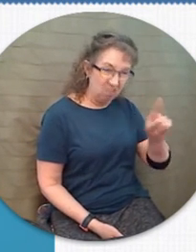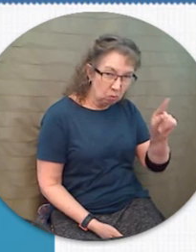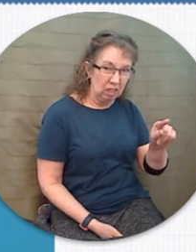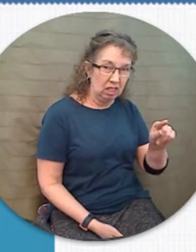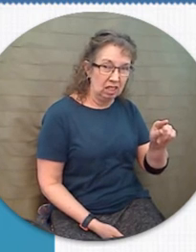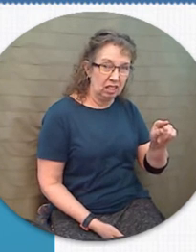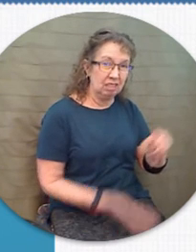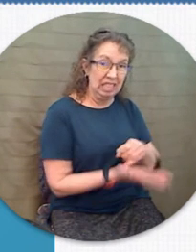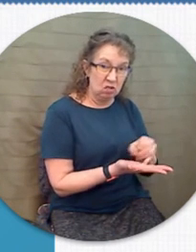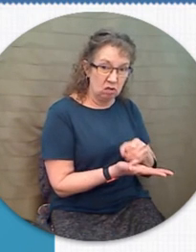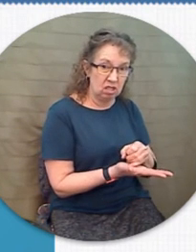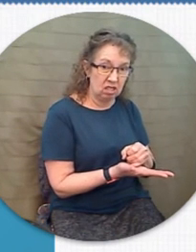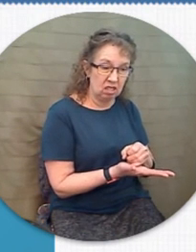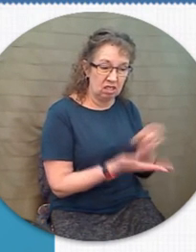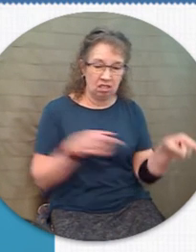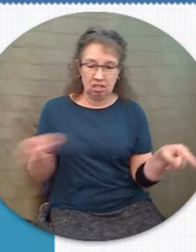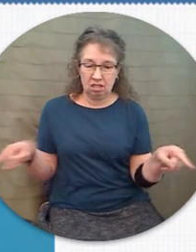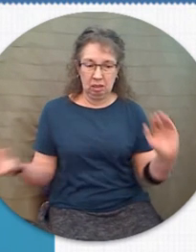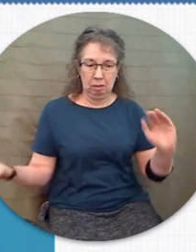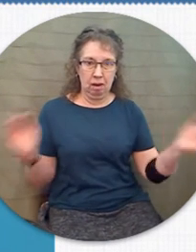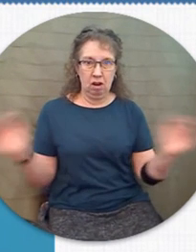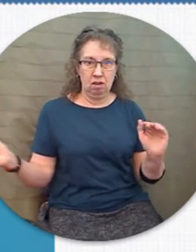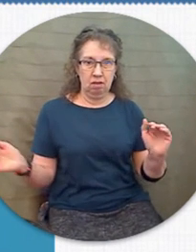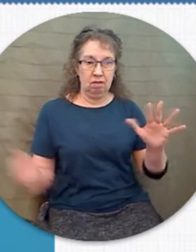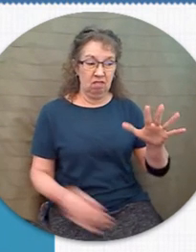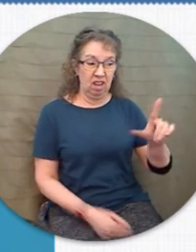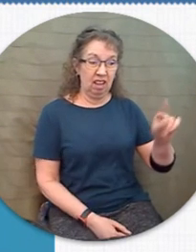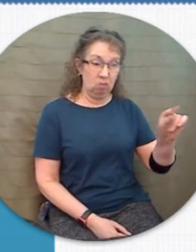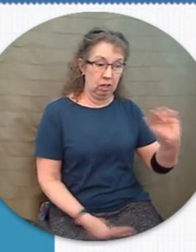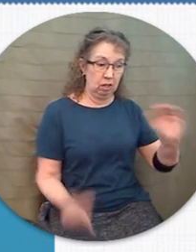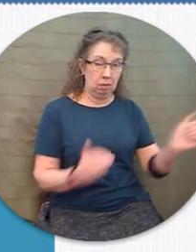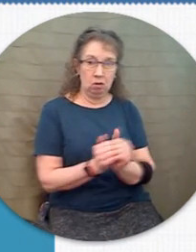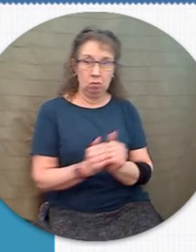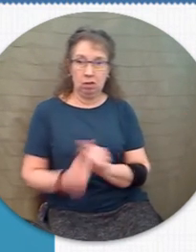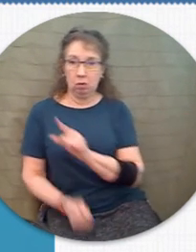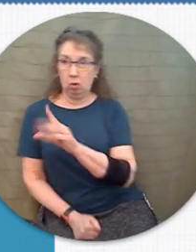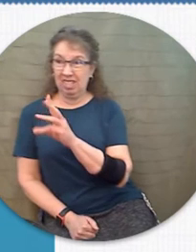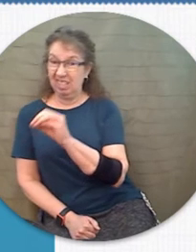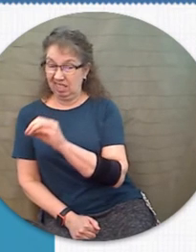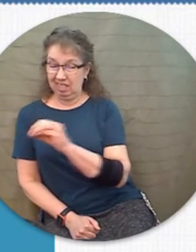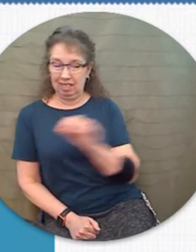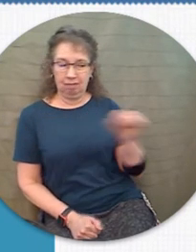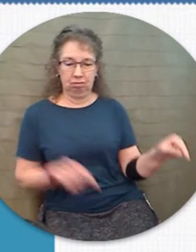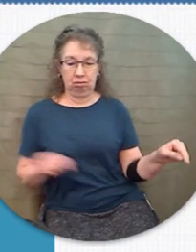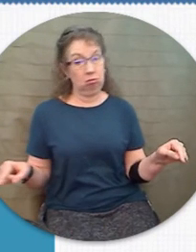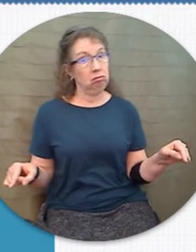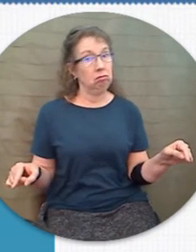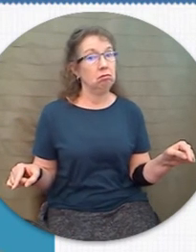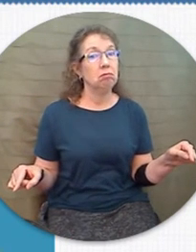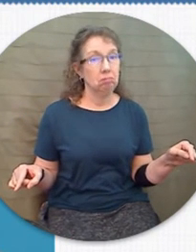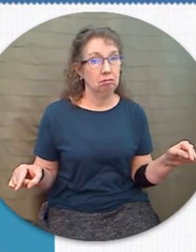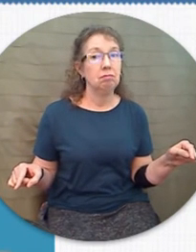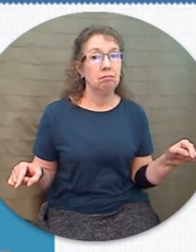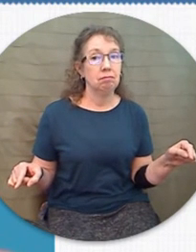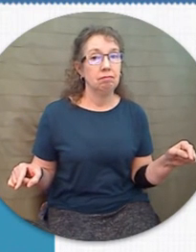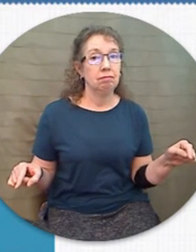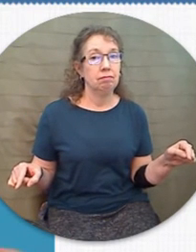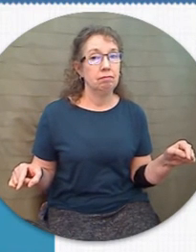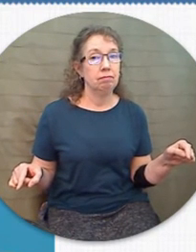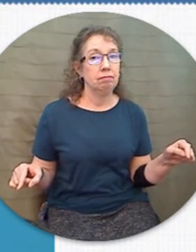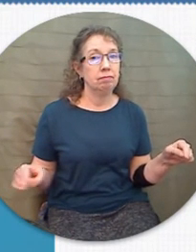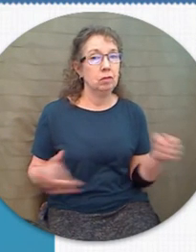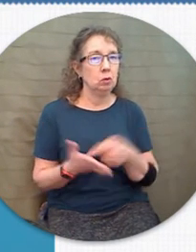520 euros in interest. So what does that tell you about